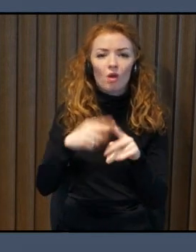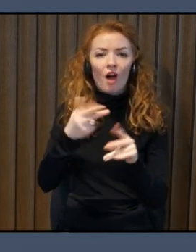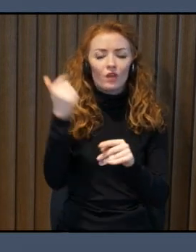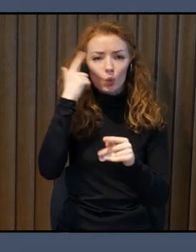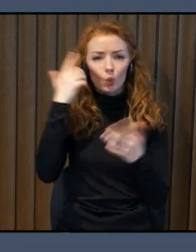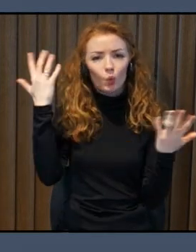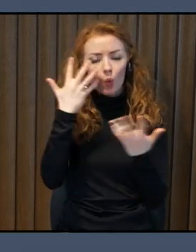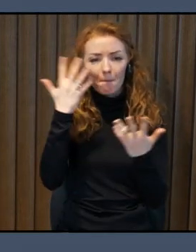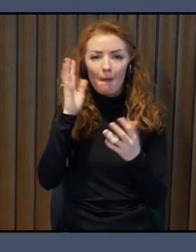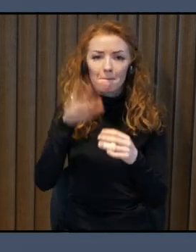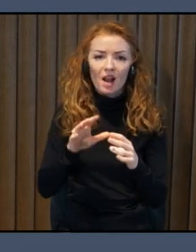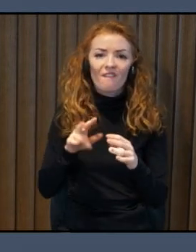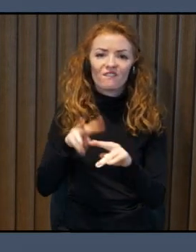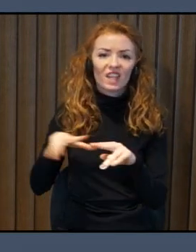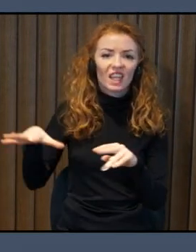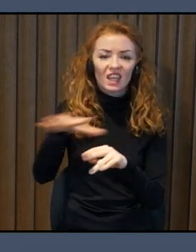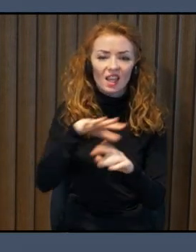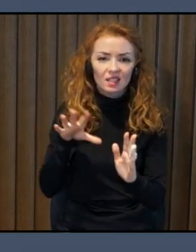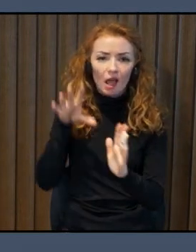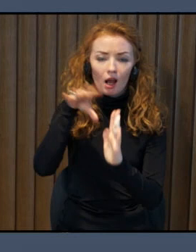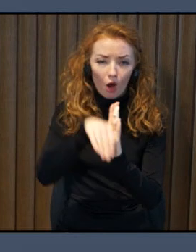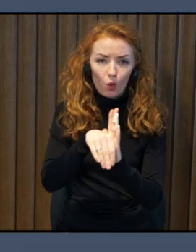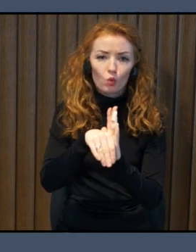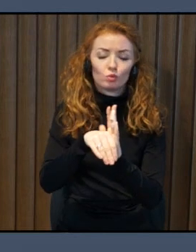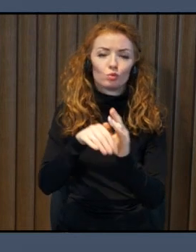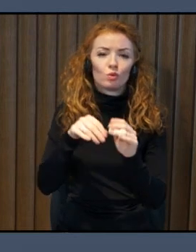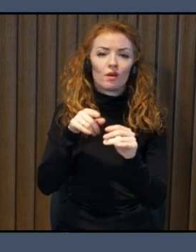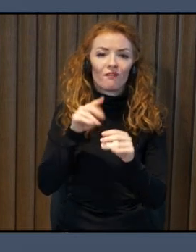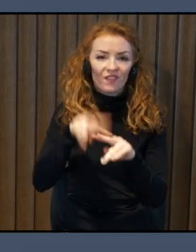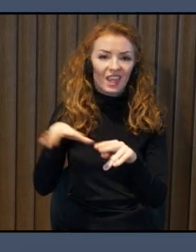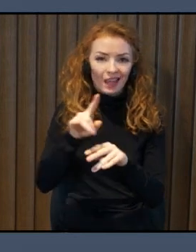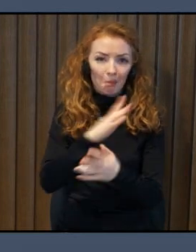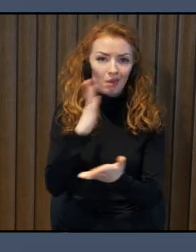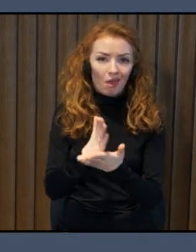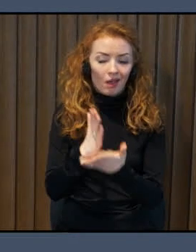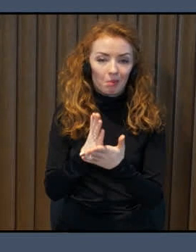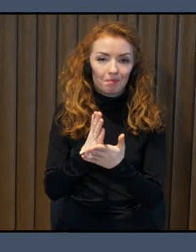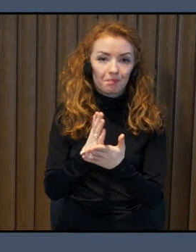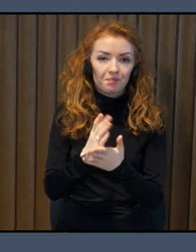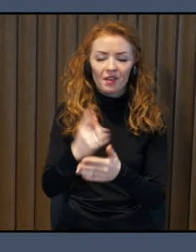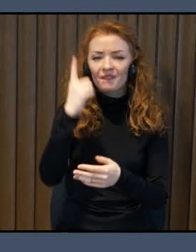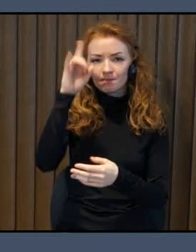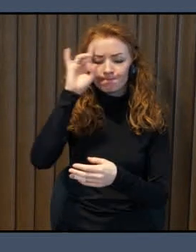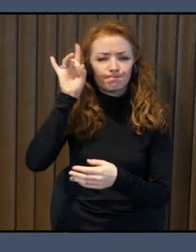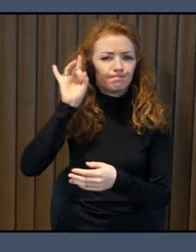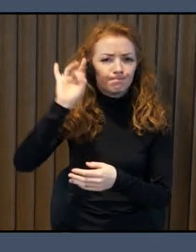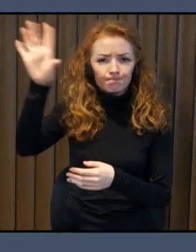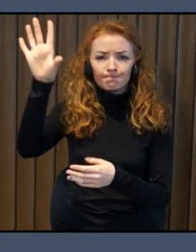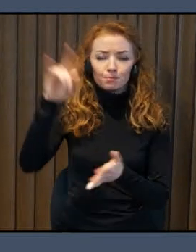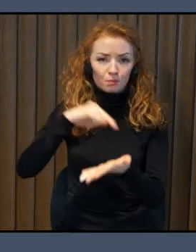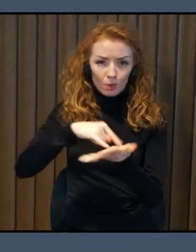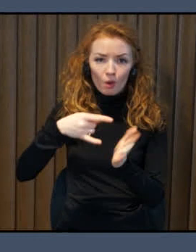process totally differently. Talking about inclusivity of the environment. So one of